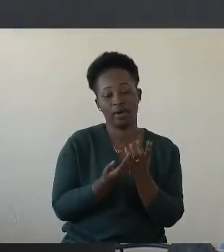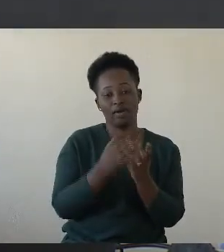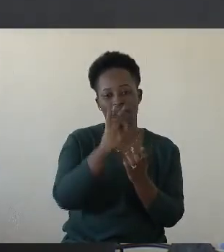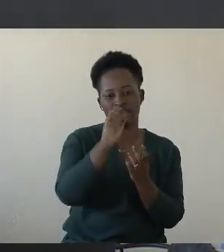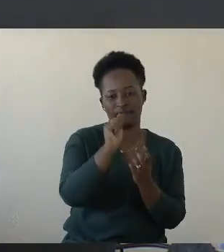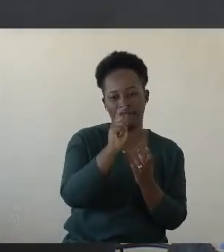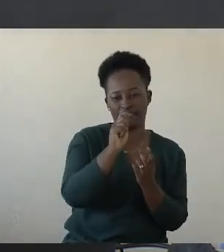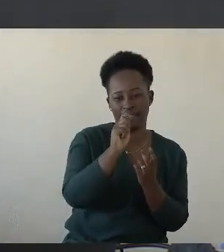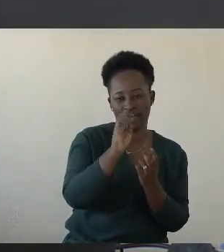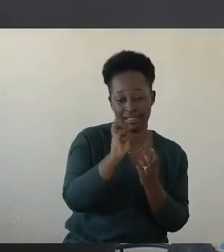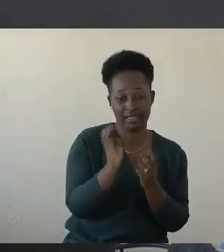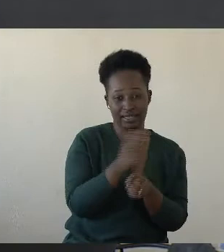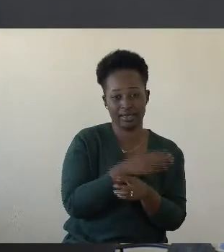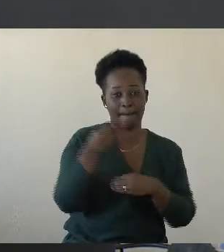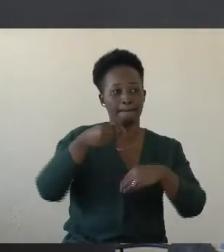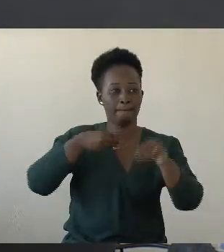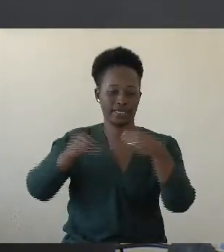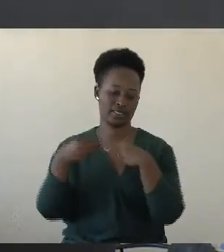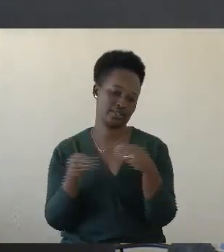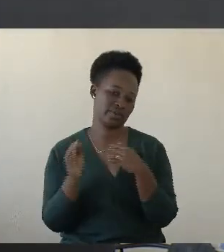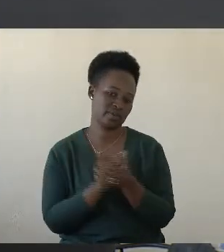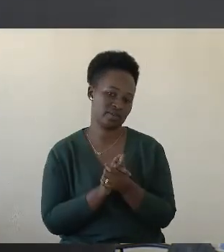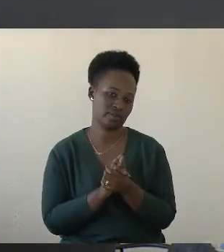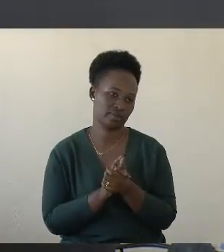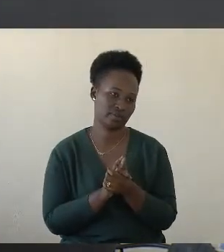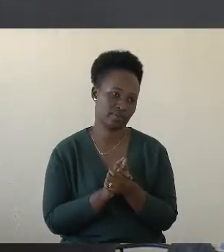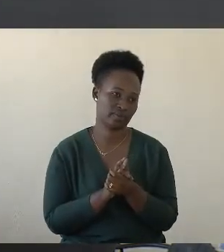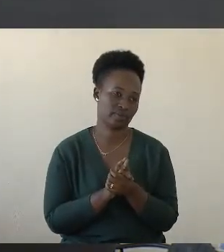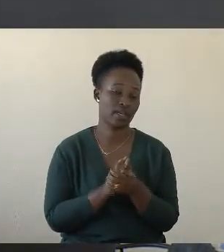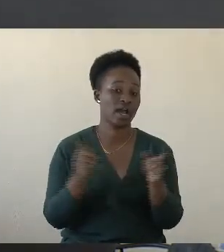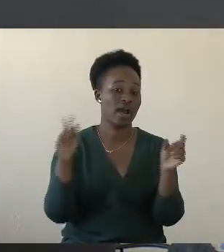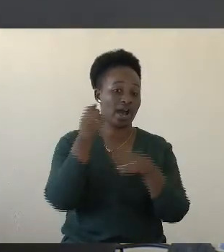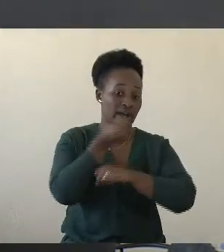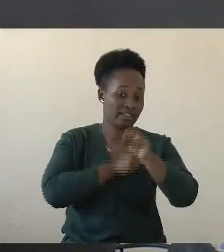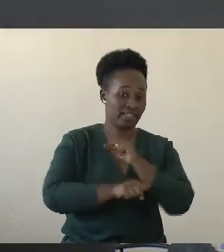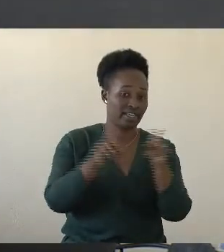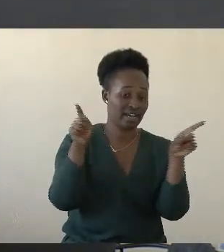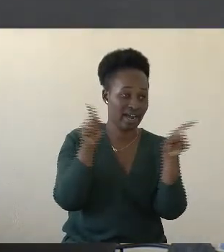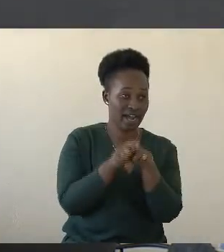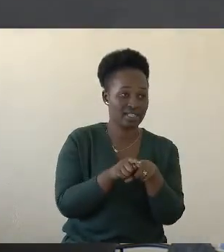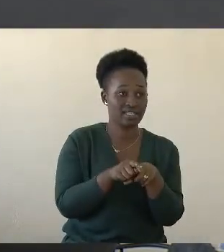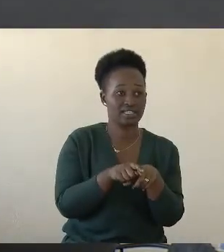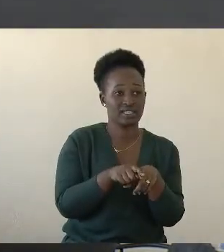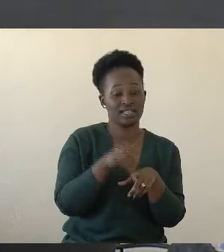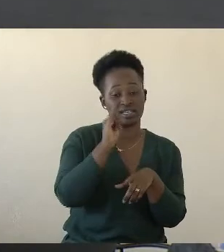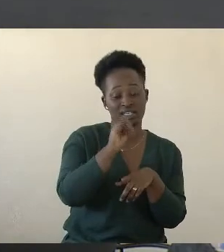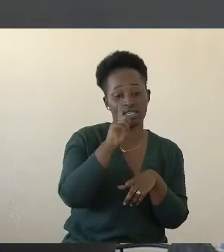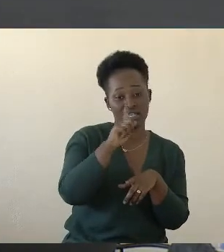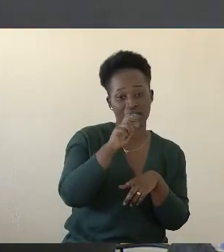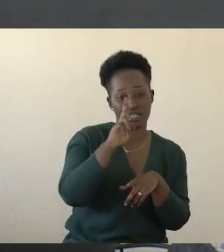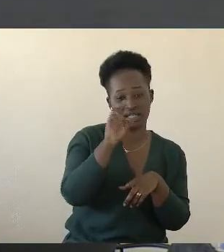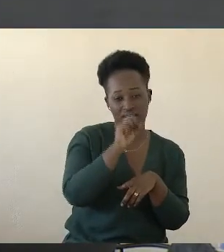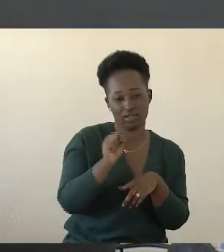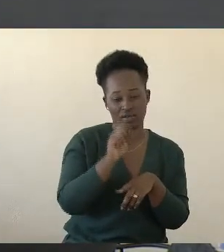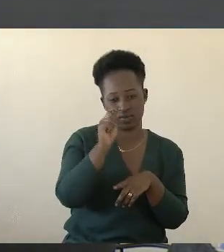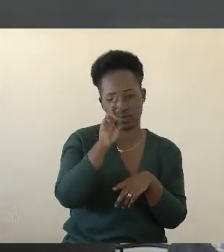is responsible to act as an insulator. Acting as an insulator, it is acting as a bad conductor of heat. That's